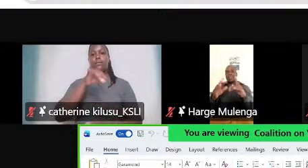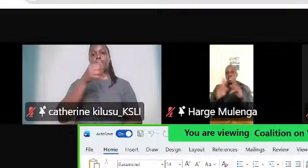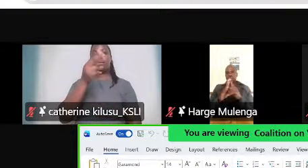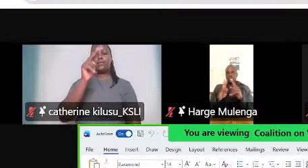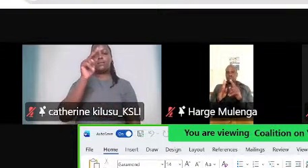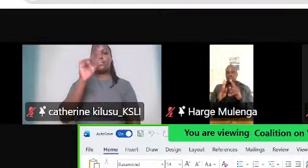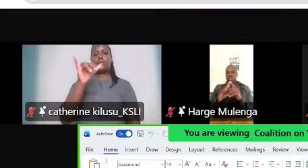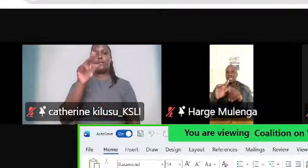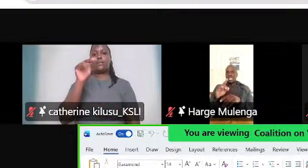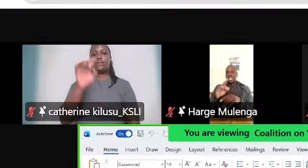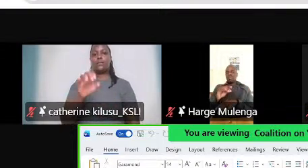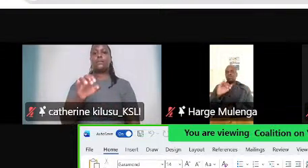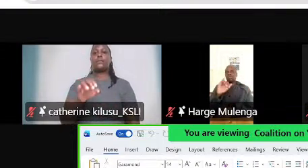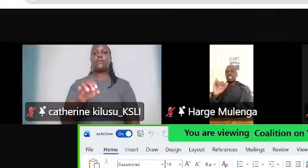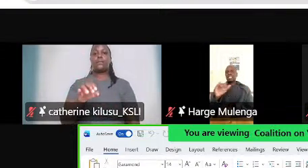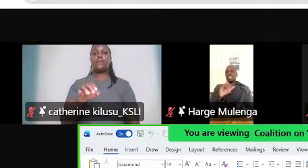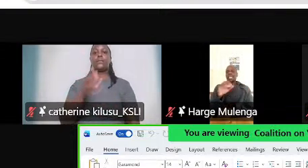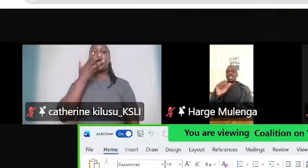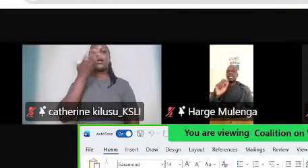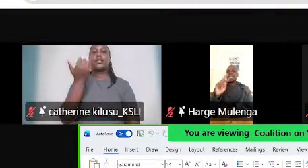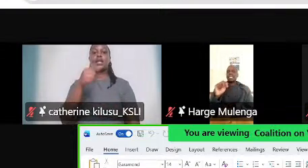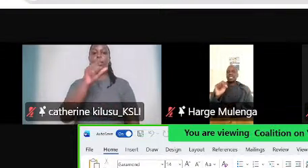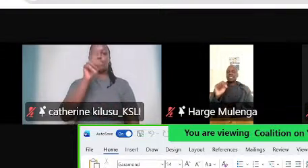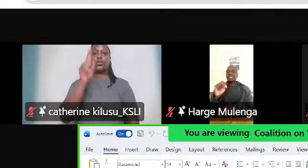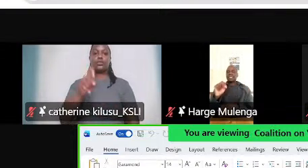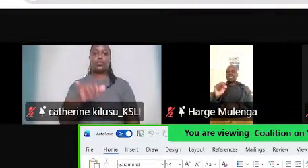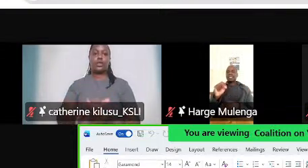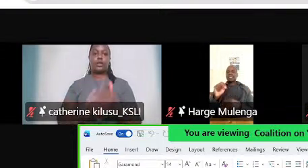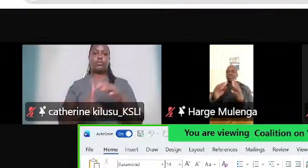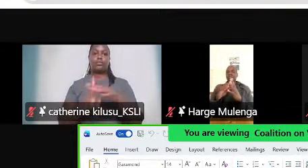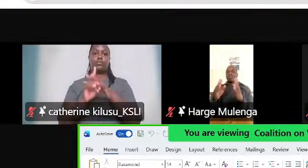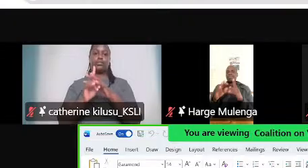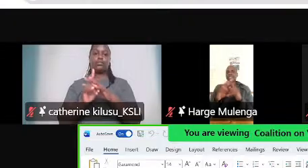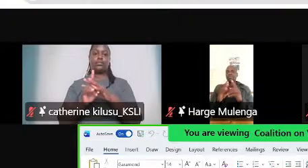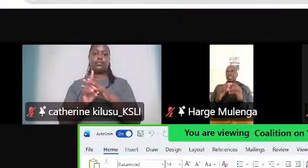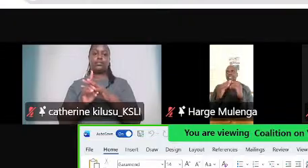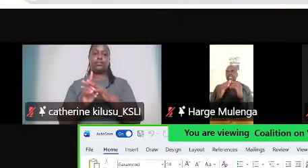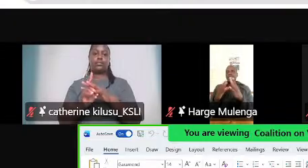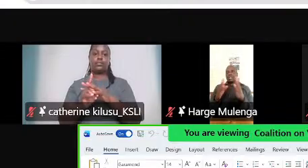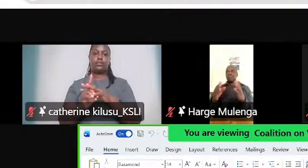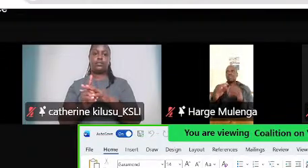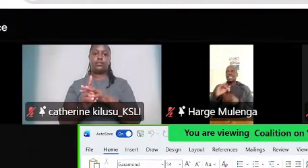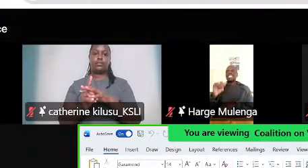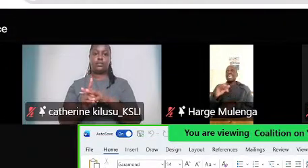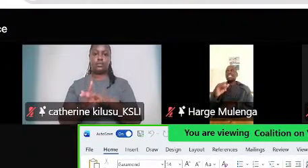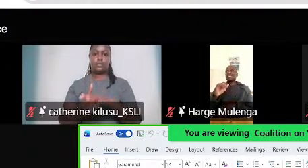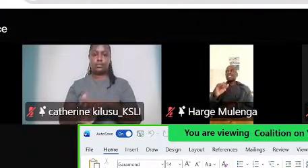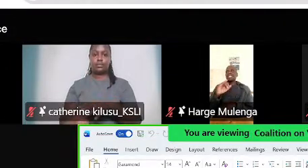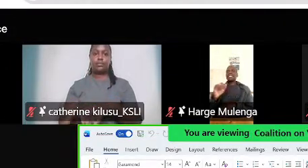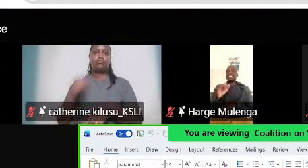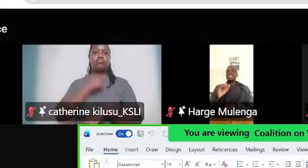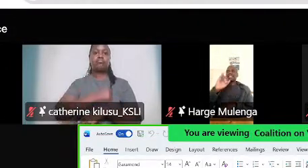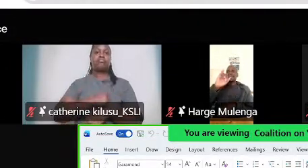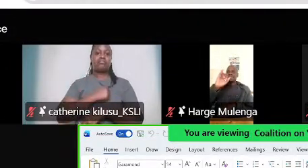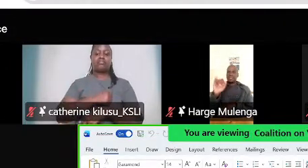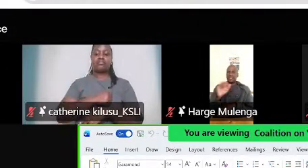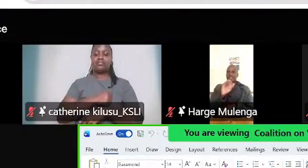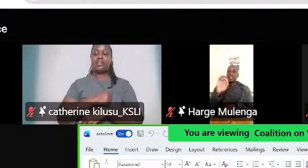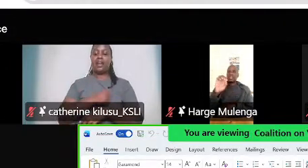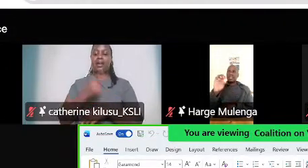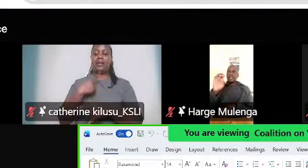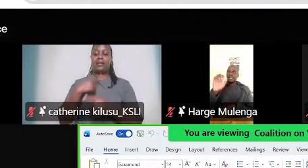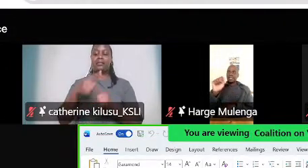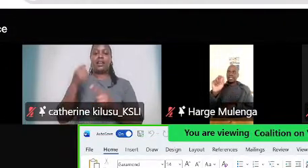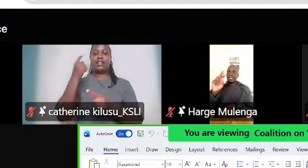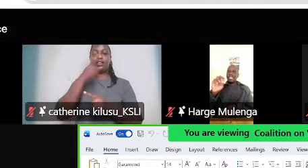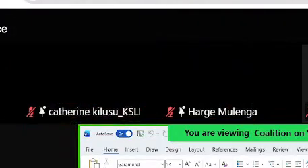be there. I'll answer any question that comes. Thank you for having me. Sorry, I'm just learning that you're a consultant and that called you as a panelist. Sorry about that.